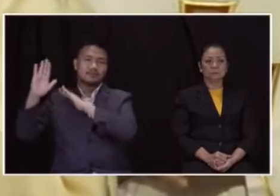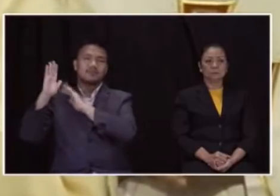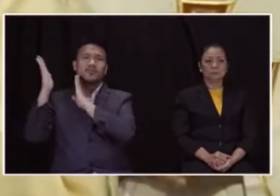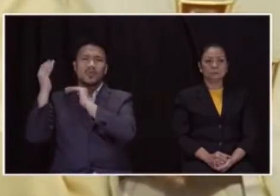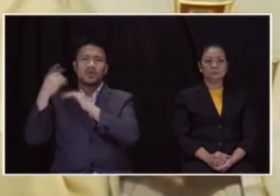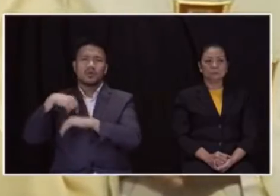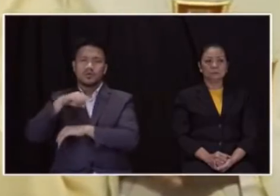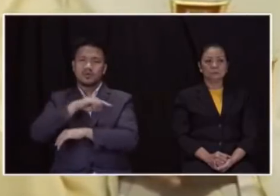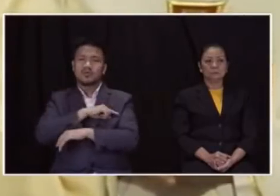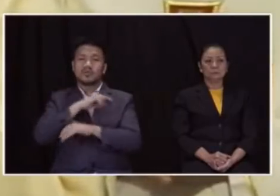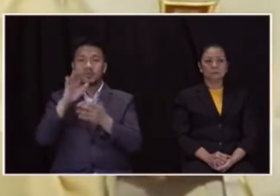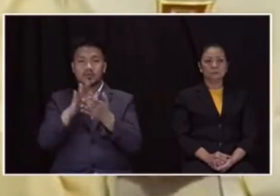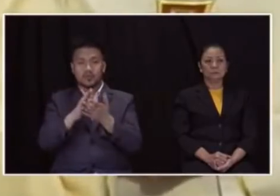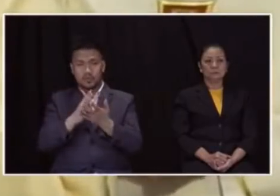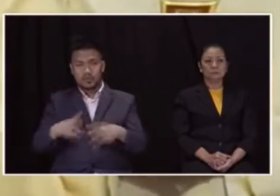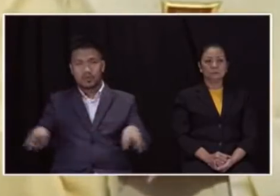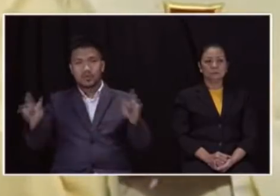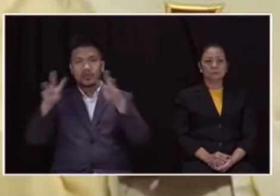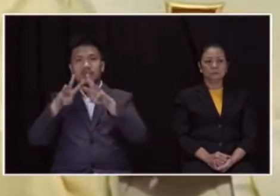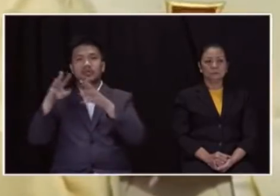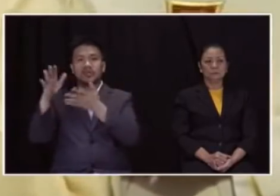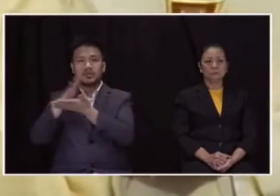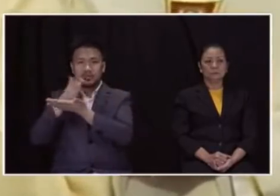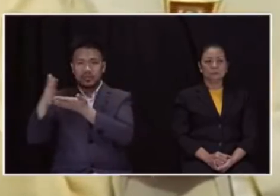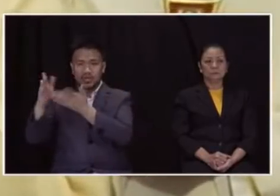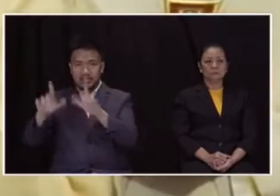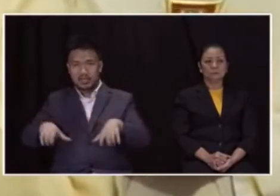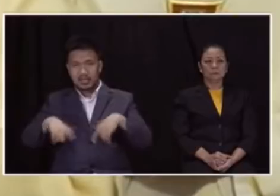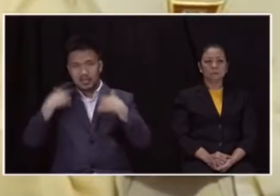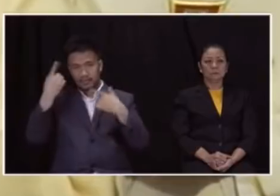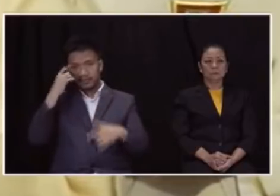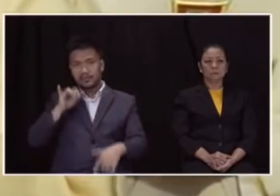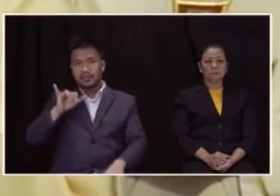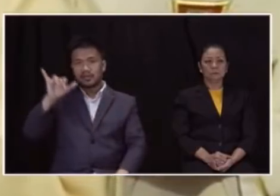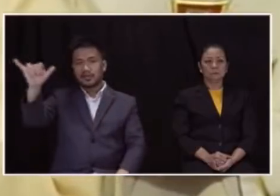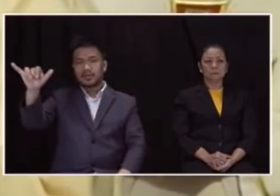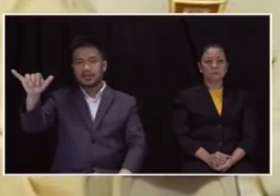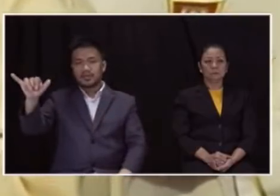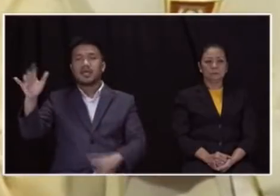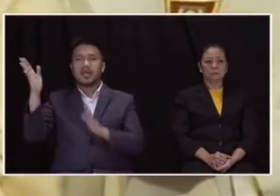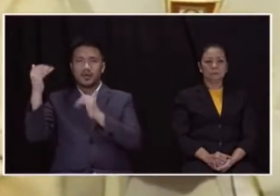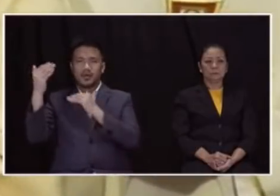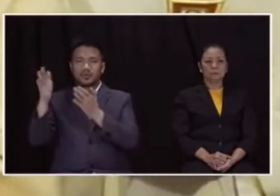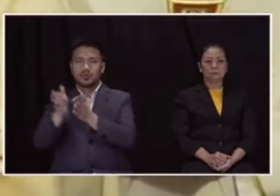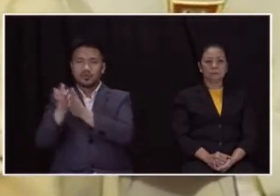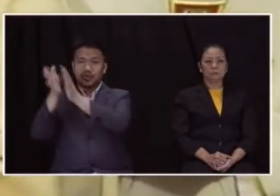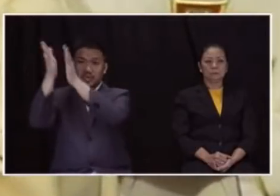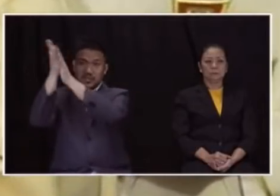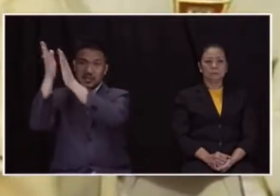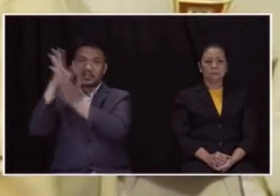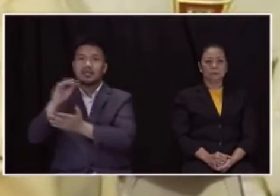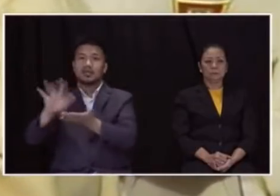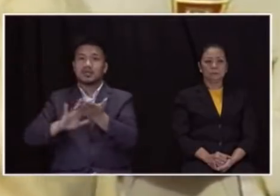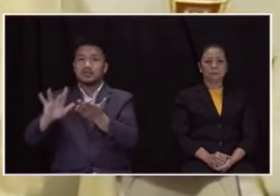ages, we may merit to be co-heirs to eternal life and may praise and glorify